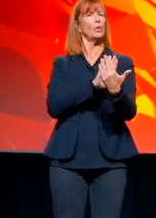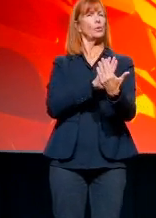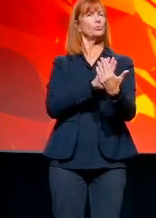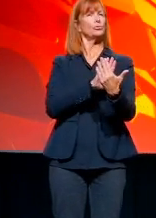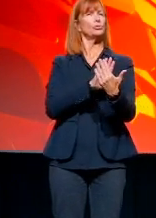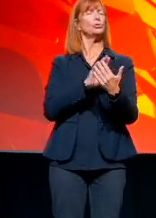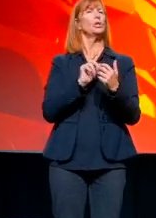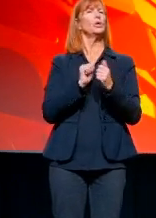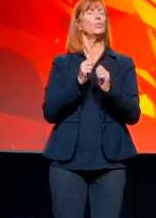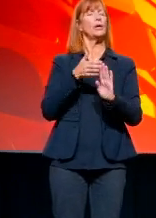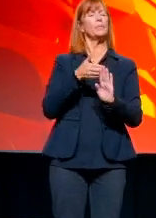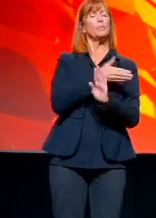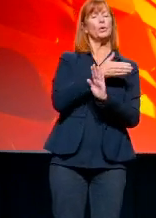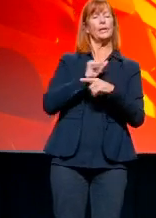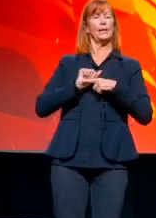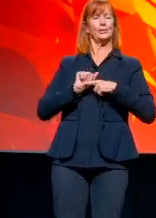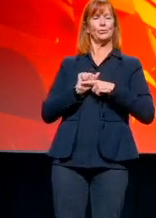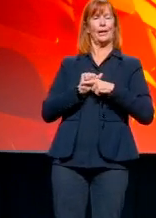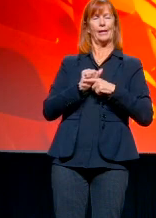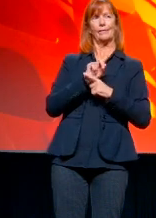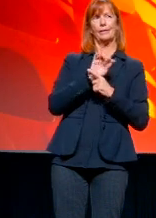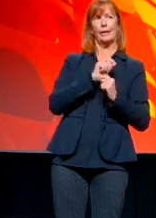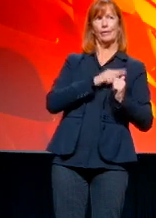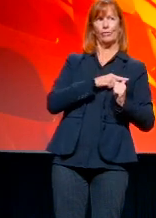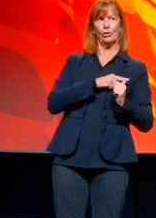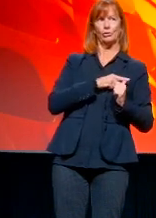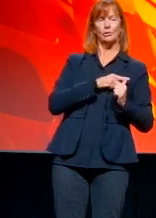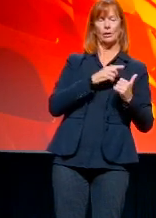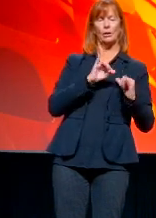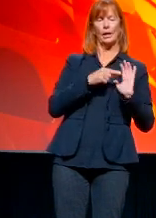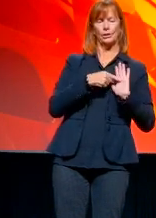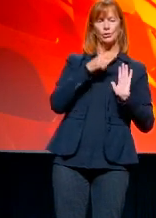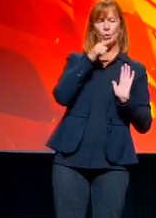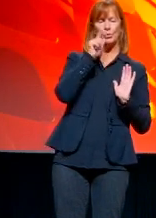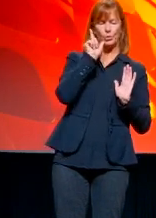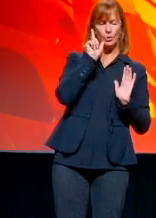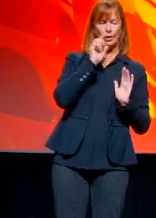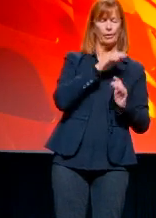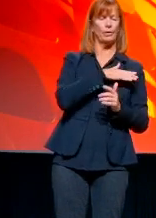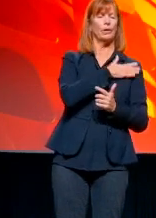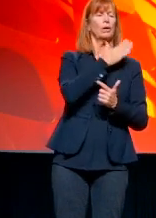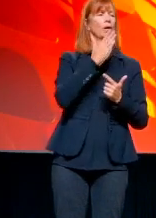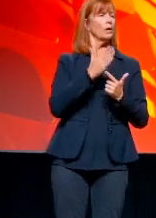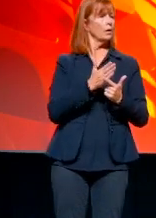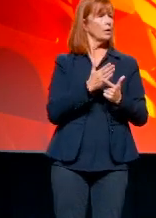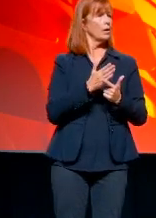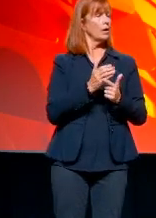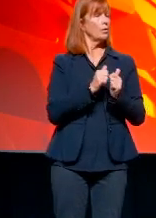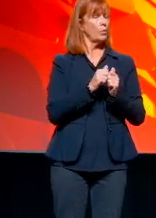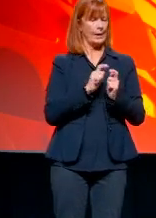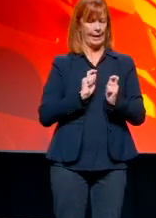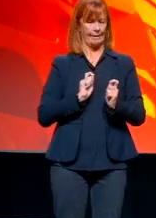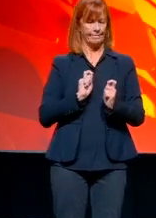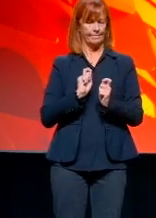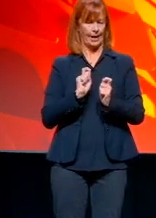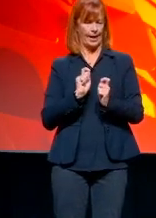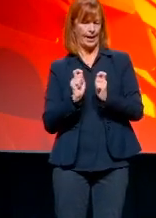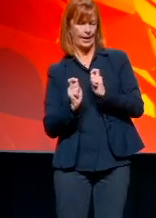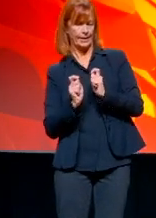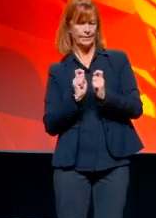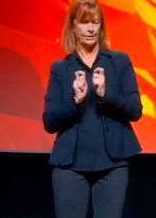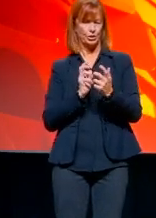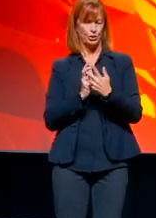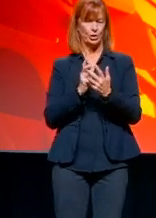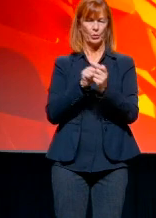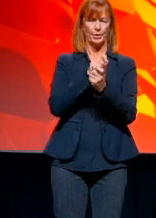pre-train on the data pyramid, as I showed earlier in the last session. And then after that, we can fine-tune that with domain-specific